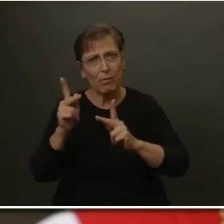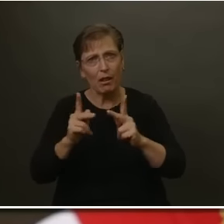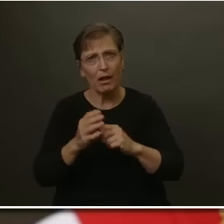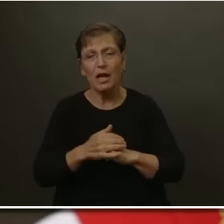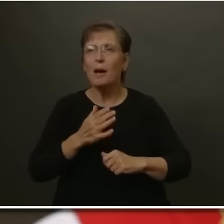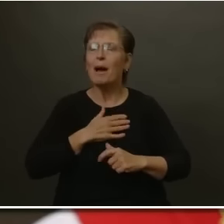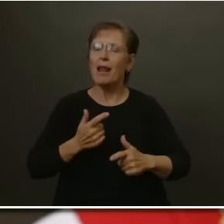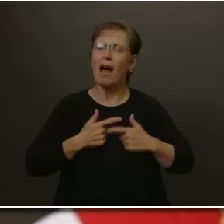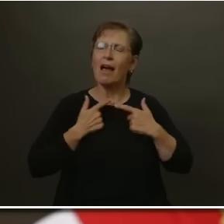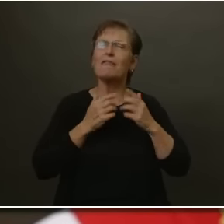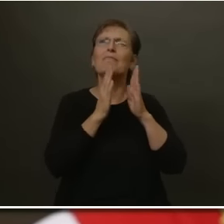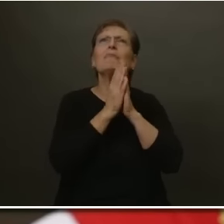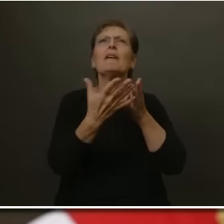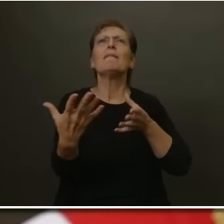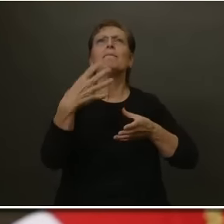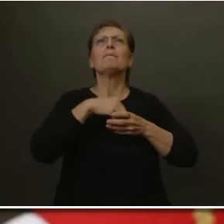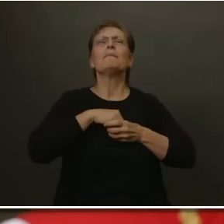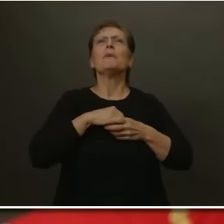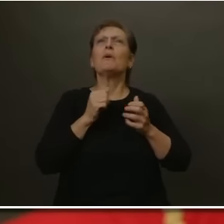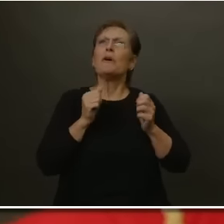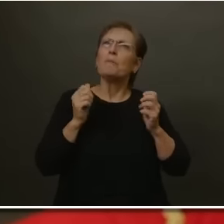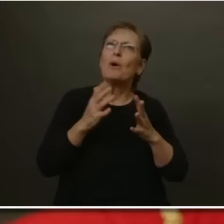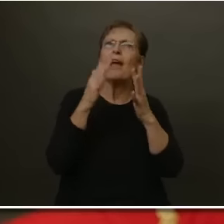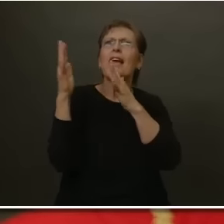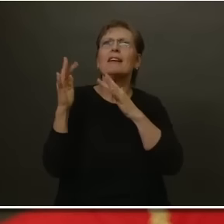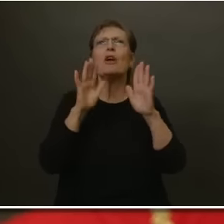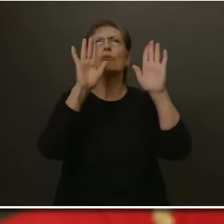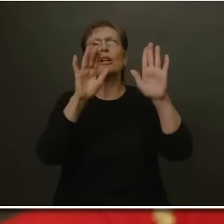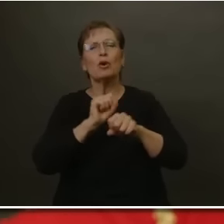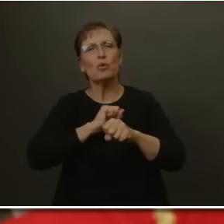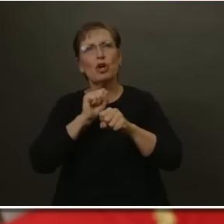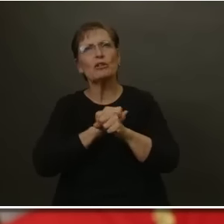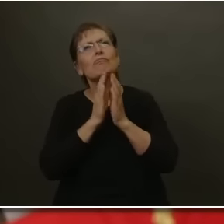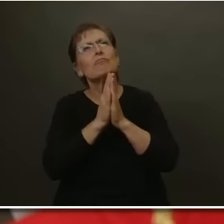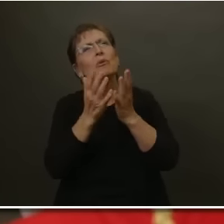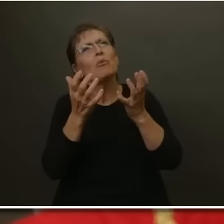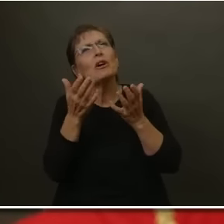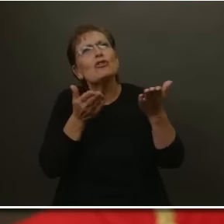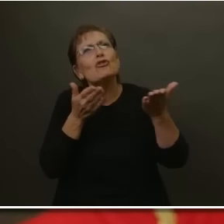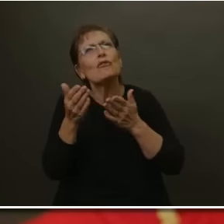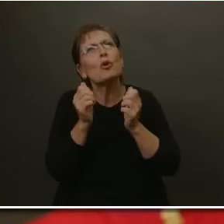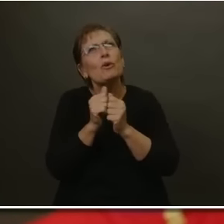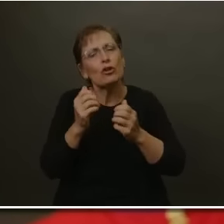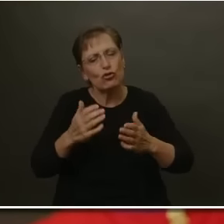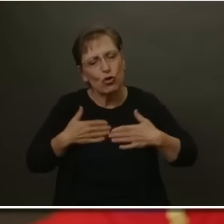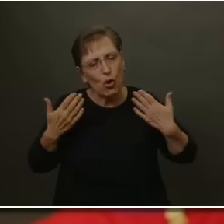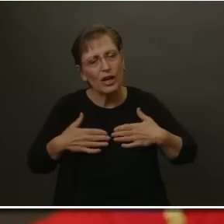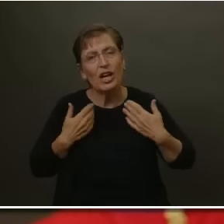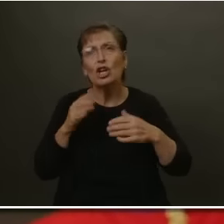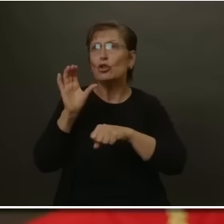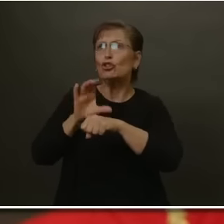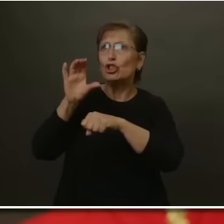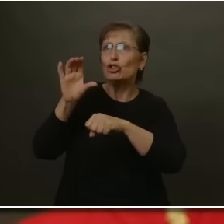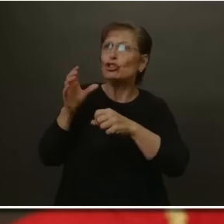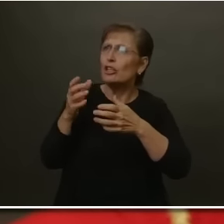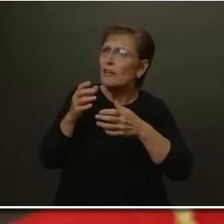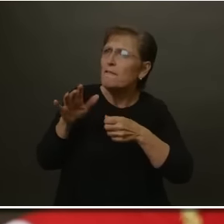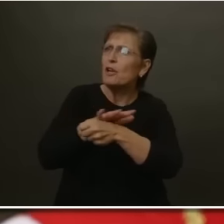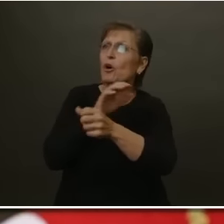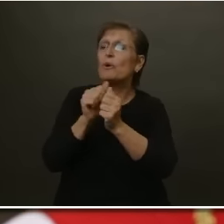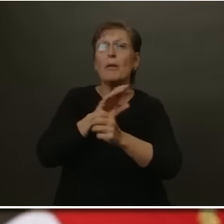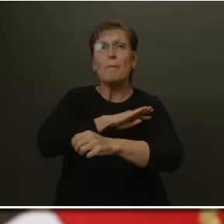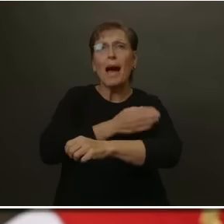my life with praise for your marvelous works, that I may serve you with joy. Fill your church with the power of your Spirit, that